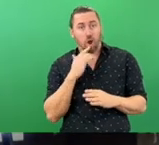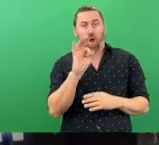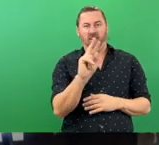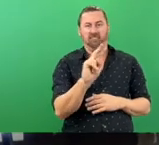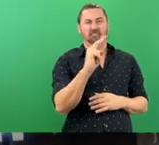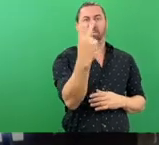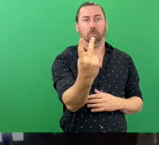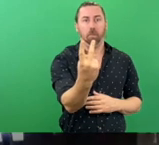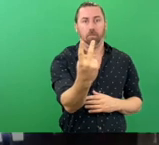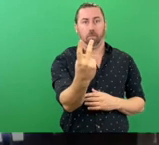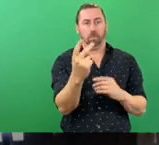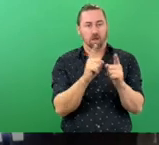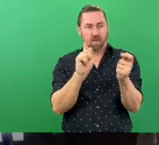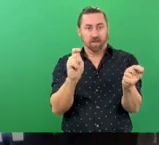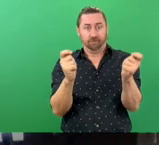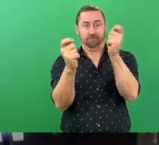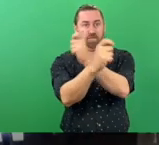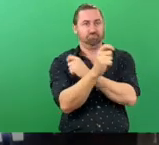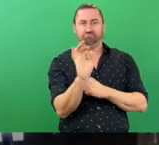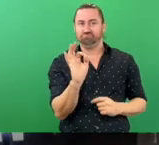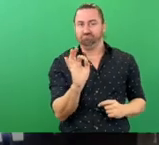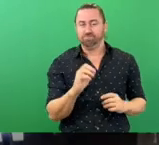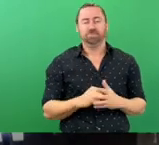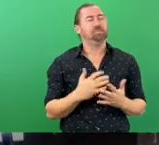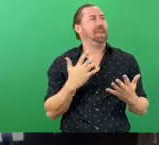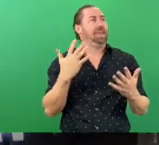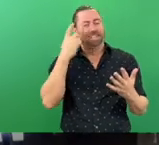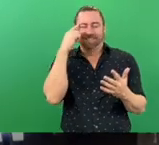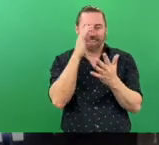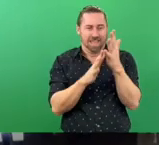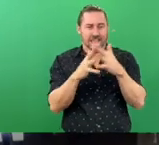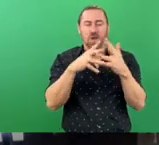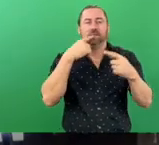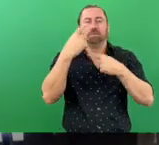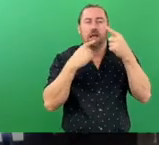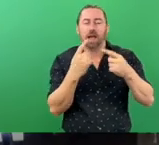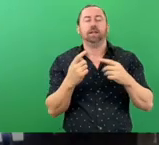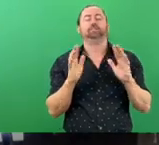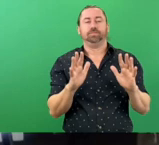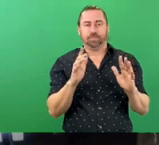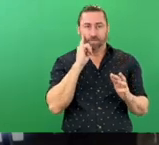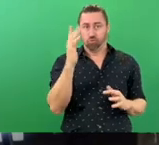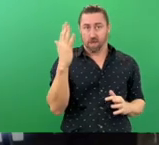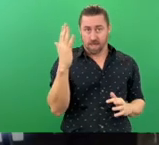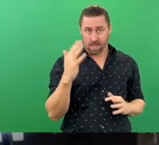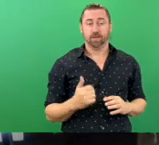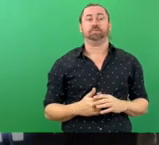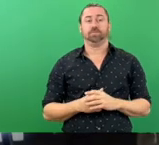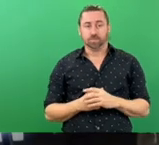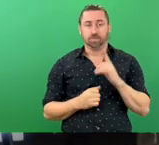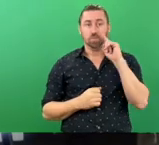flip things from left to right. And an easy way to describe that experience is to take your